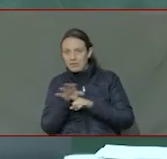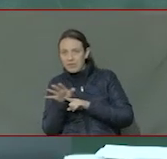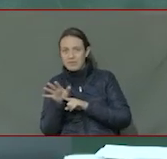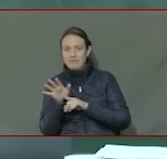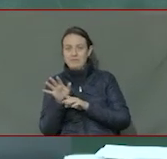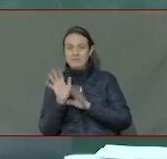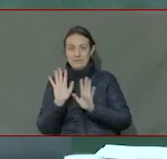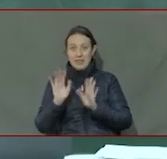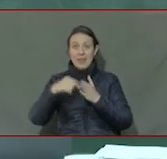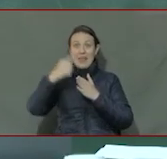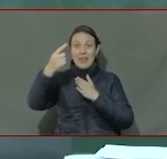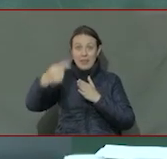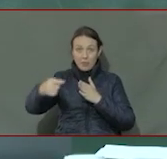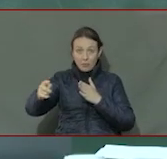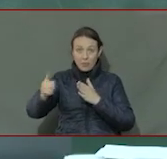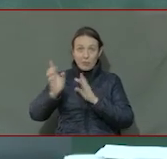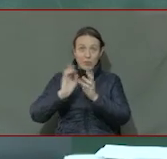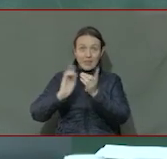control.